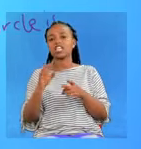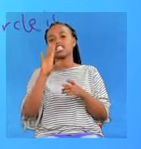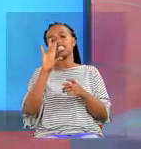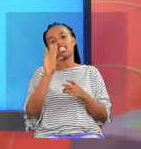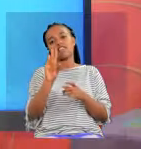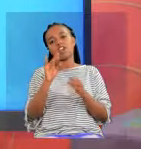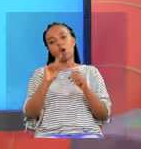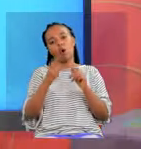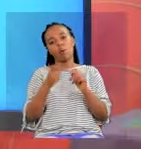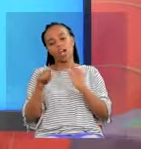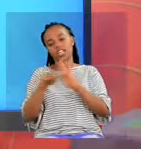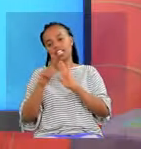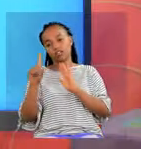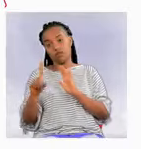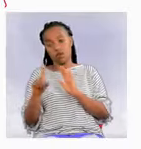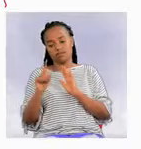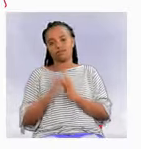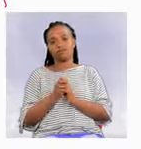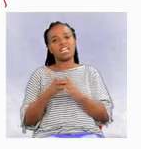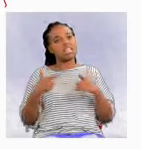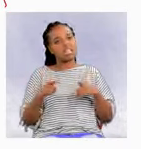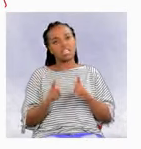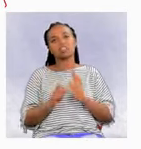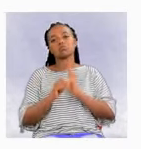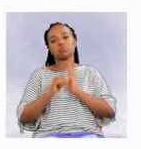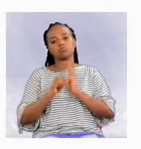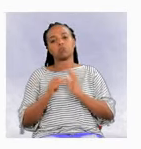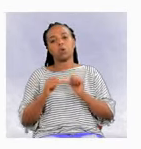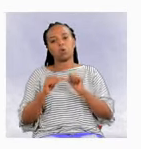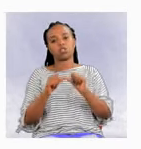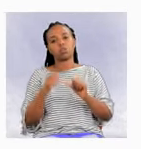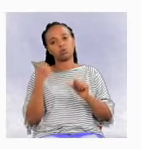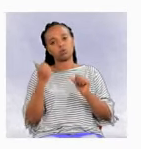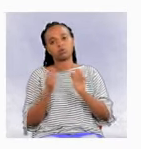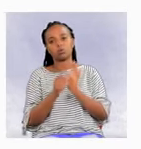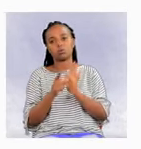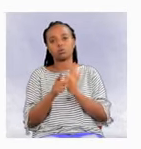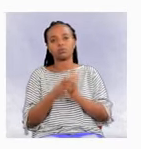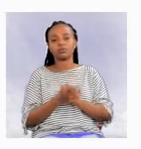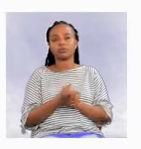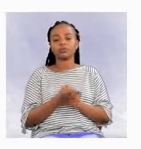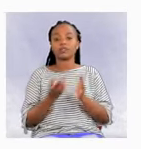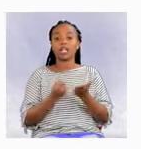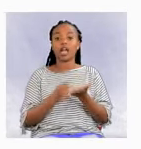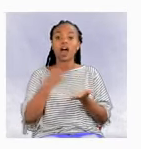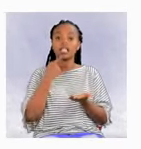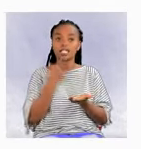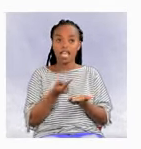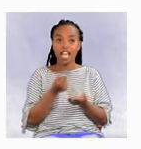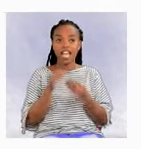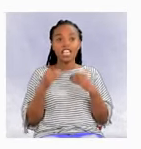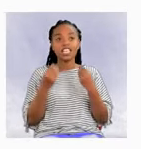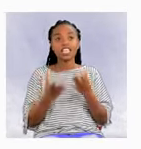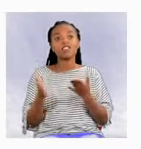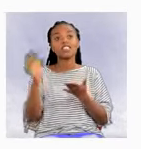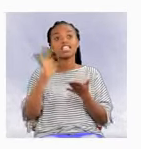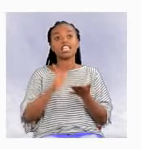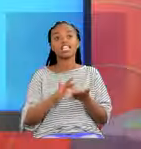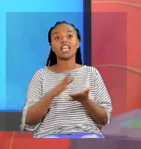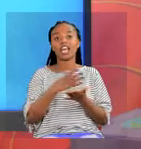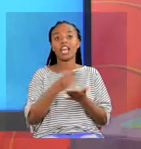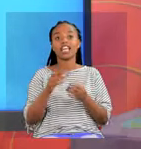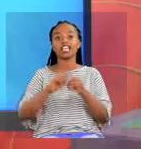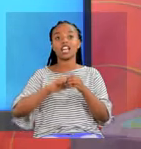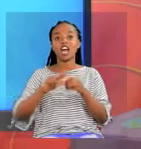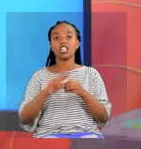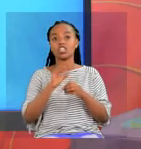1. Now let's continue to the next example. Here it says, give the center and